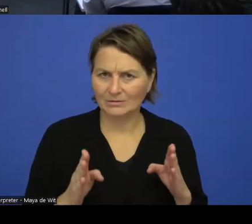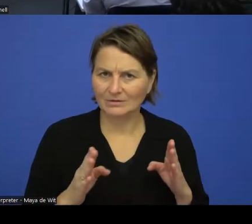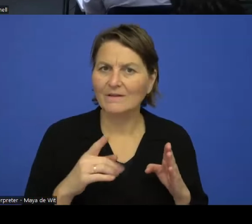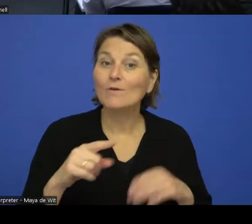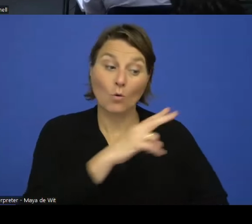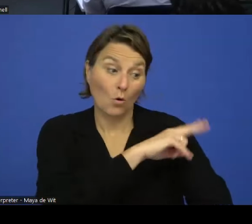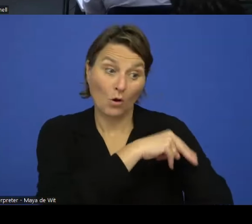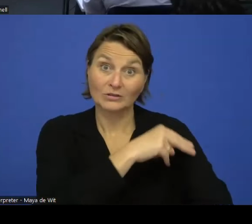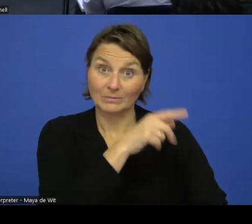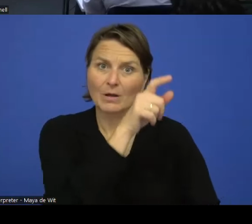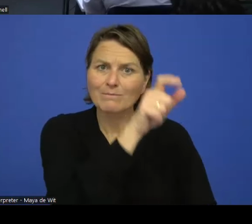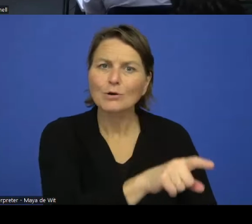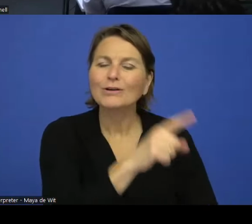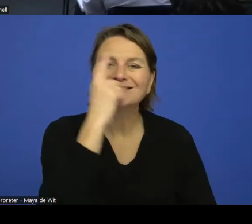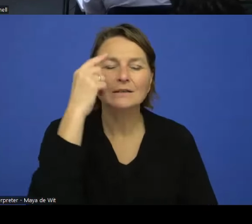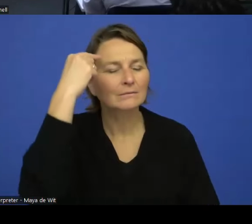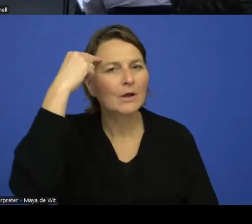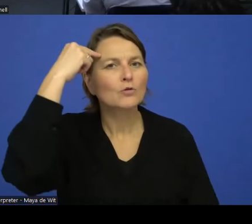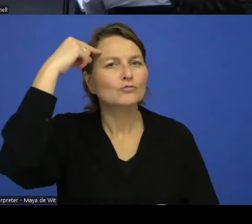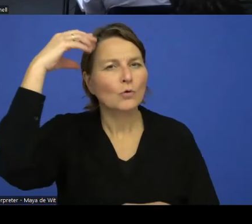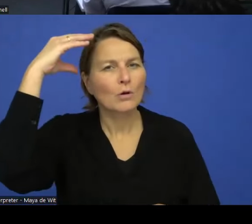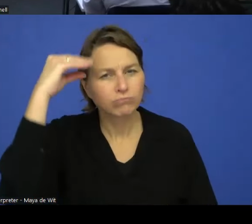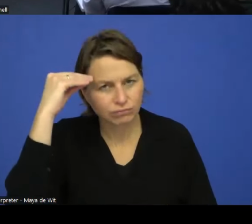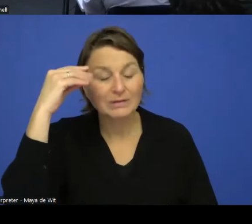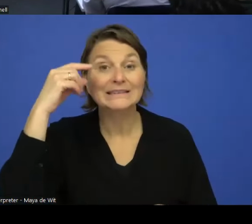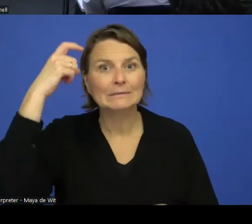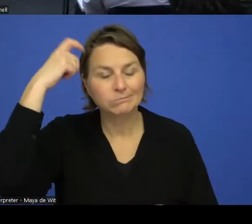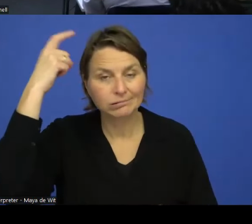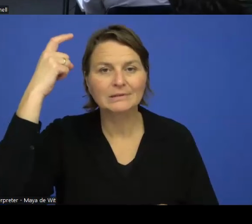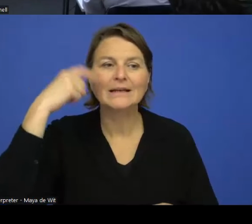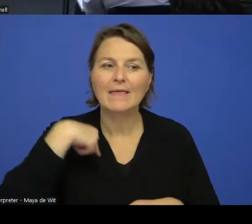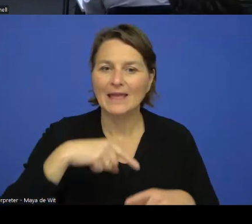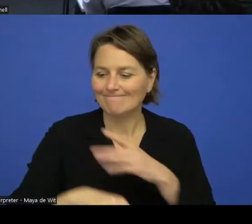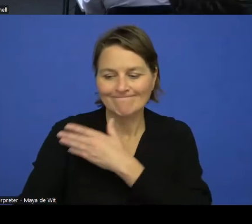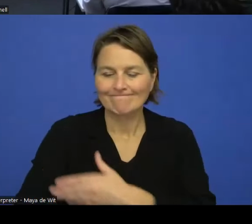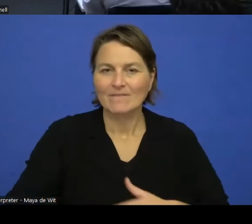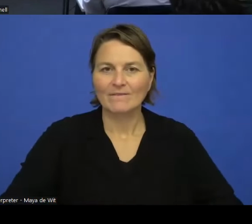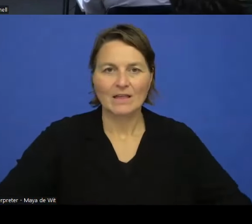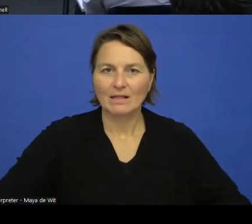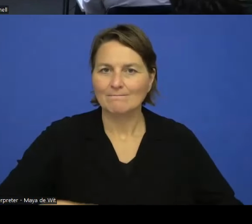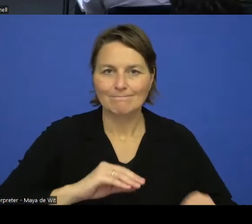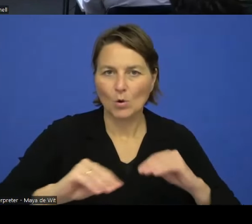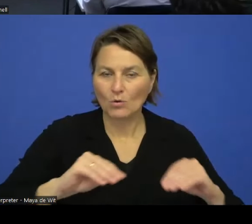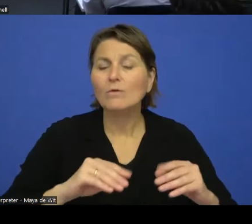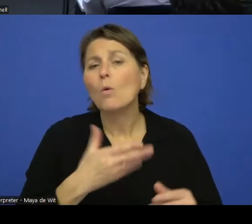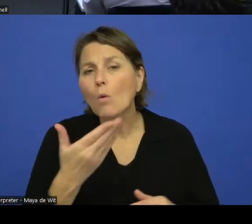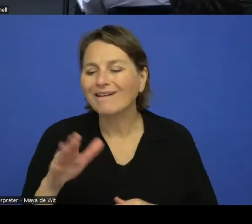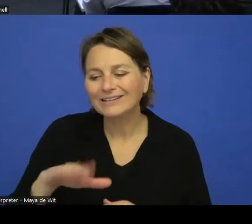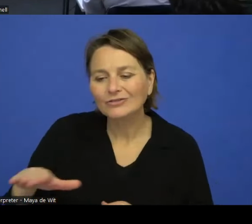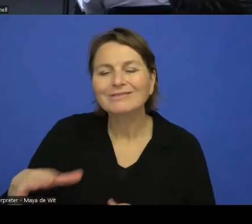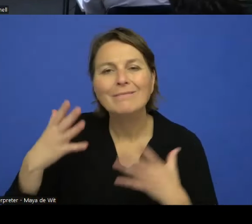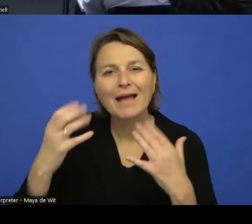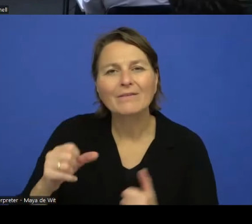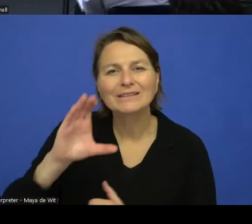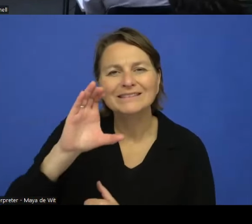stroke, and later in homes for people who had stroke or for children with cerebral palsy, and also in schools. And